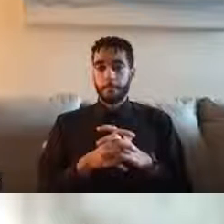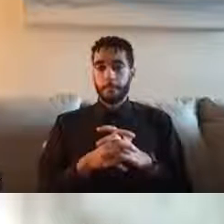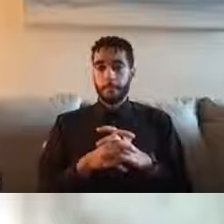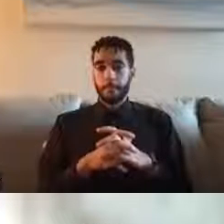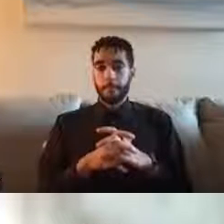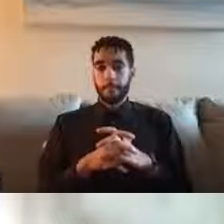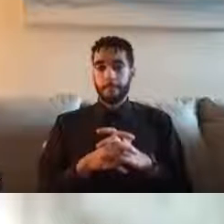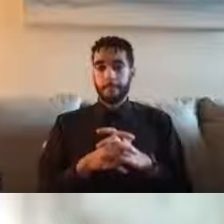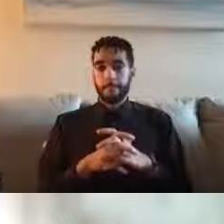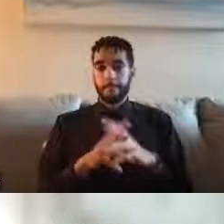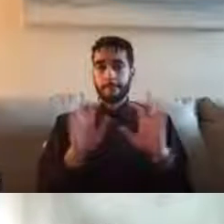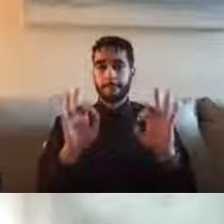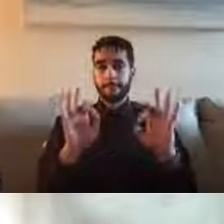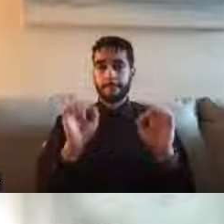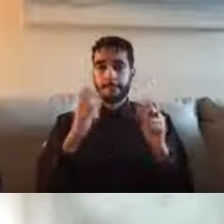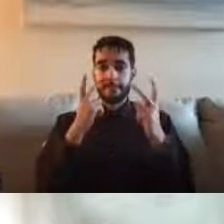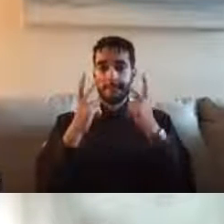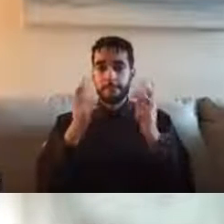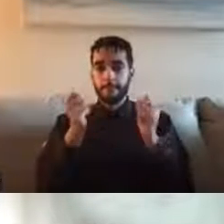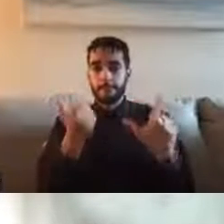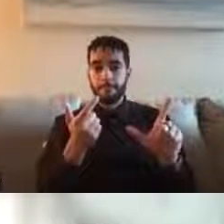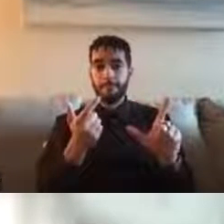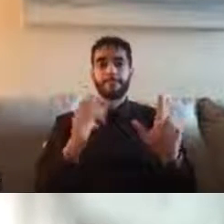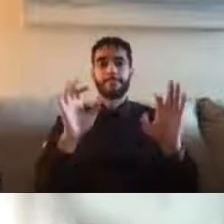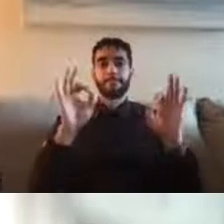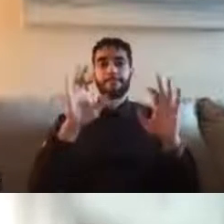Oh, fabulous. Now I can see everybody. That's great.